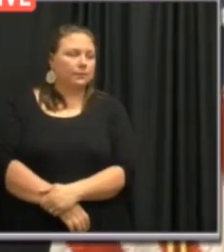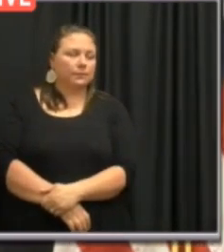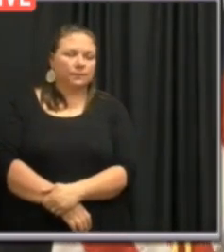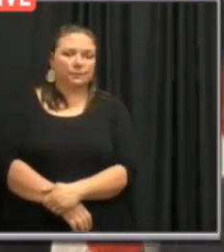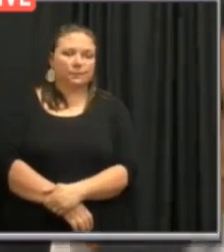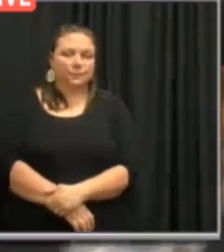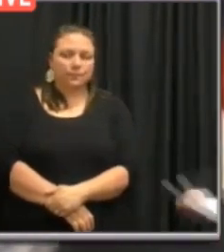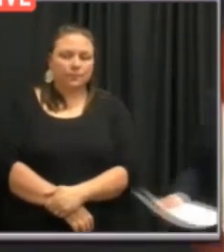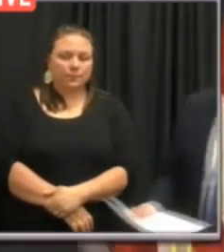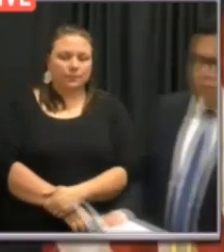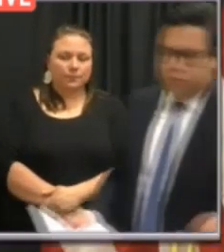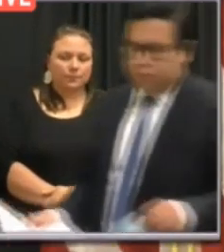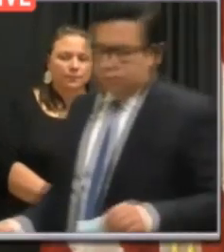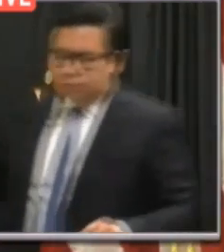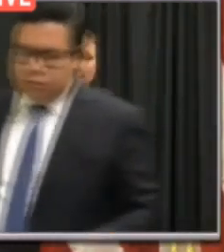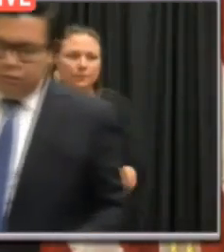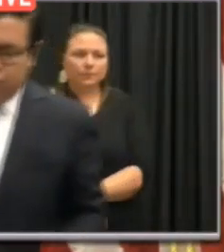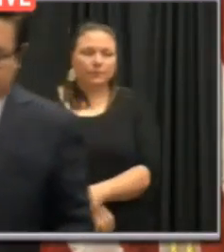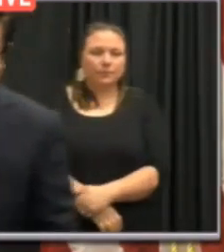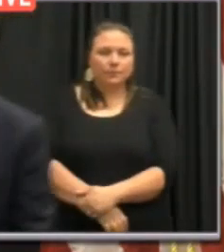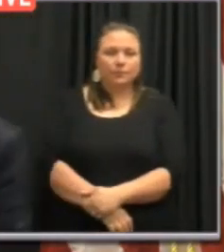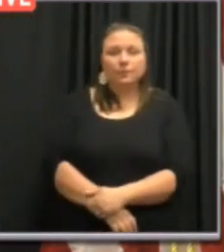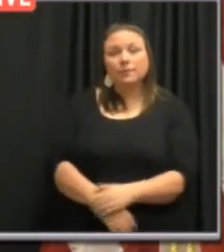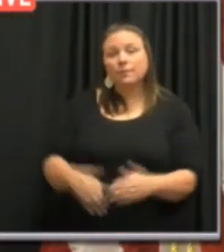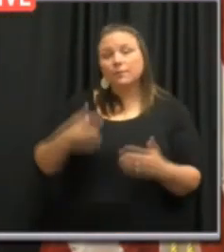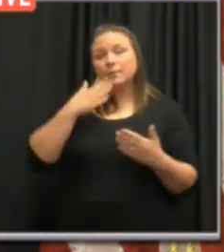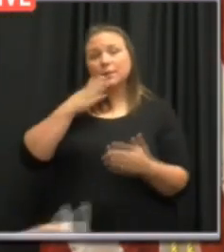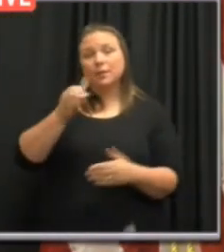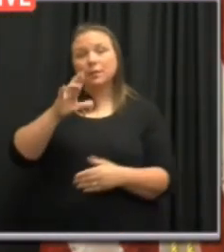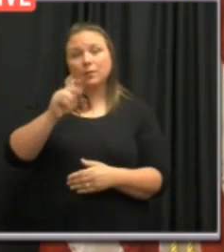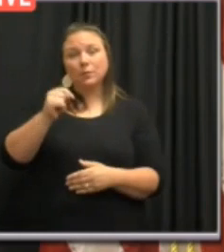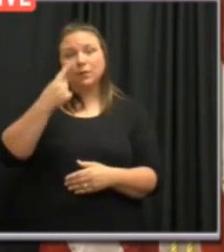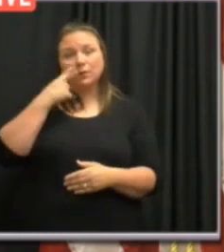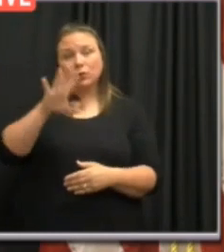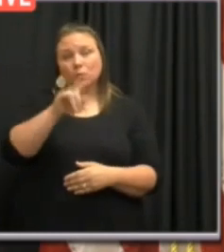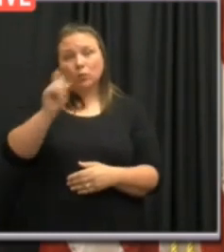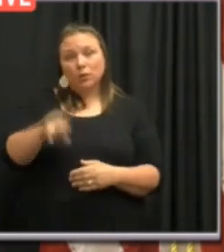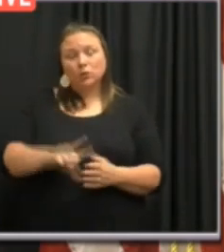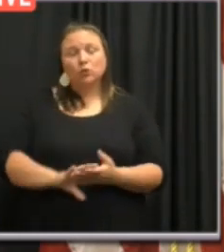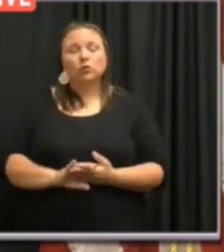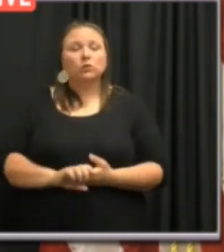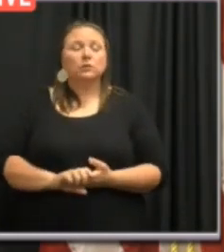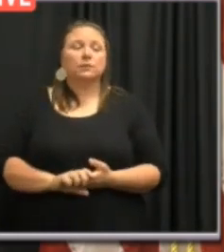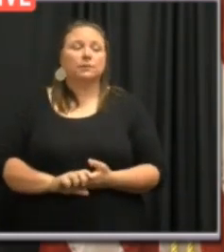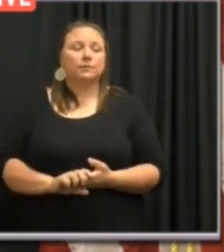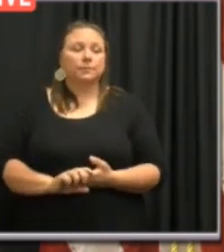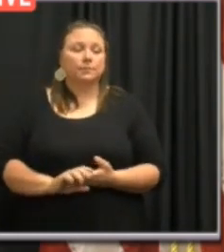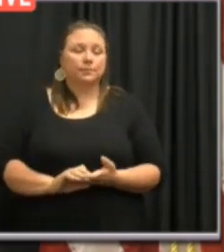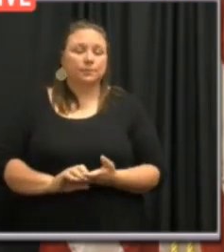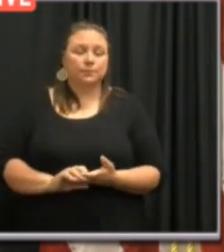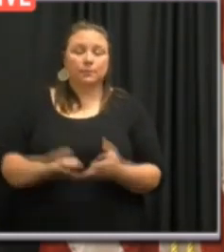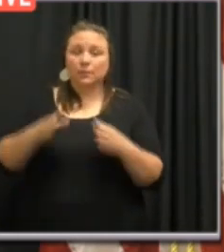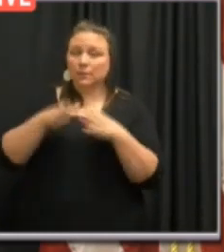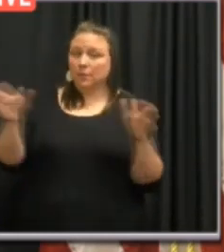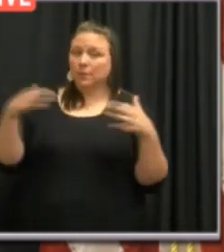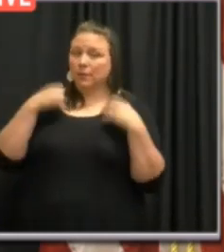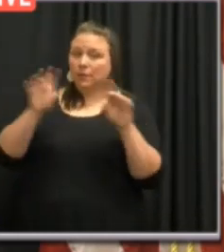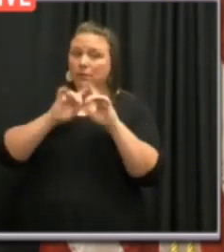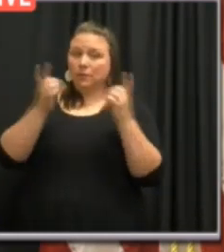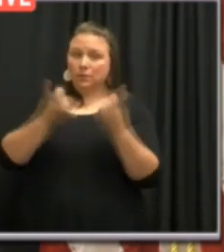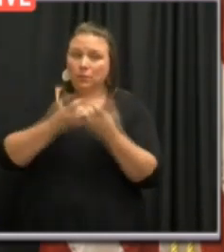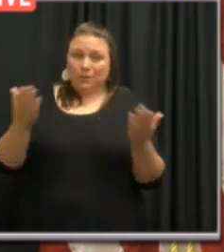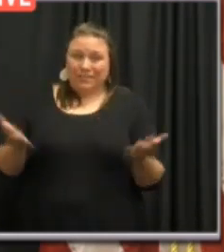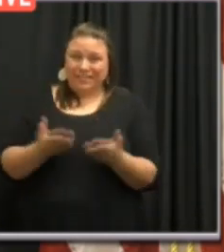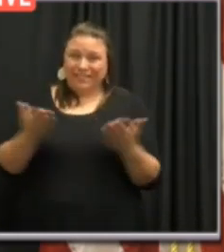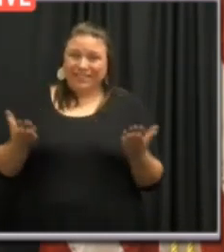Mayor Cooper? Yeah, thank you, Brett, for your question. The Public Health Department is